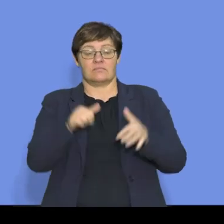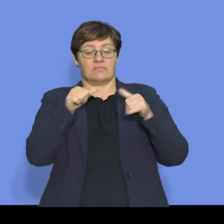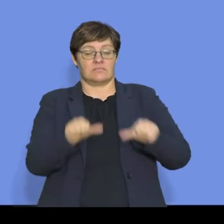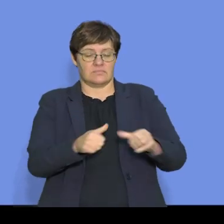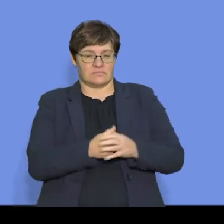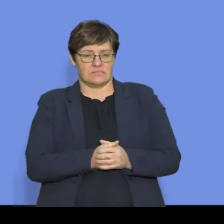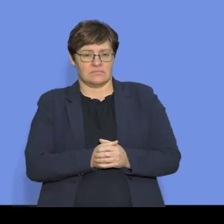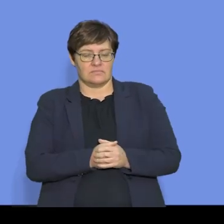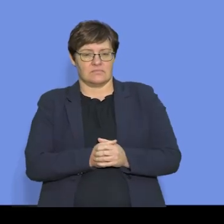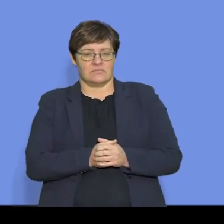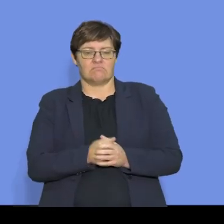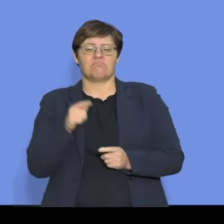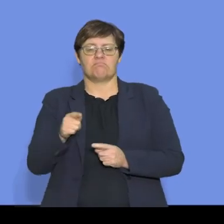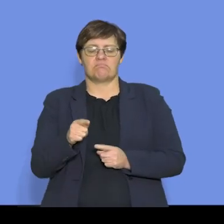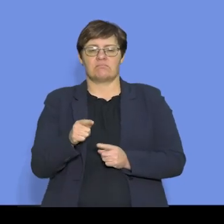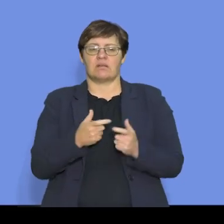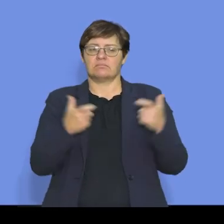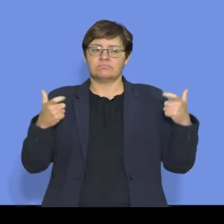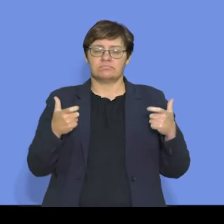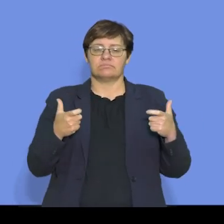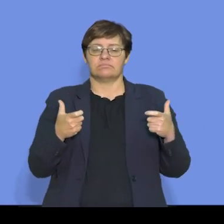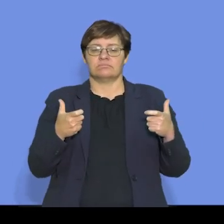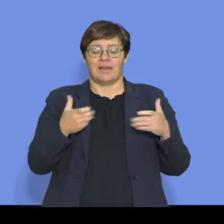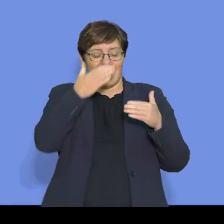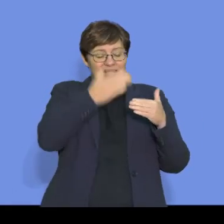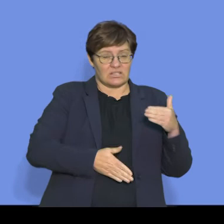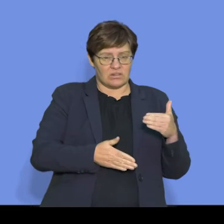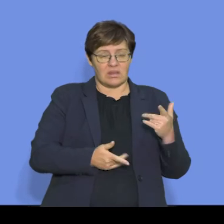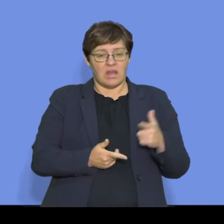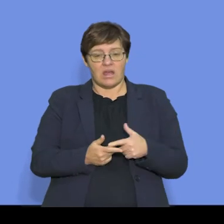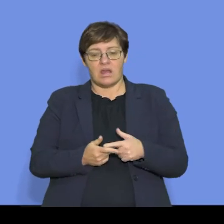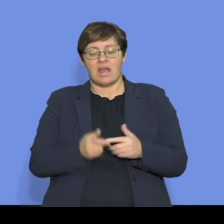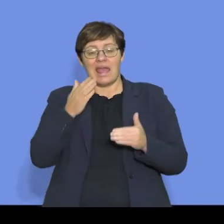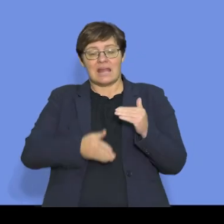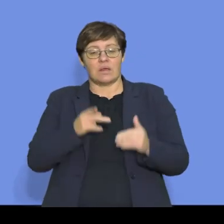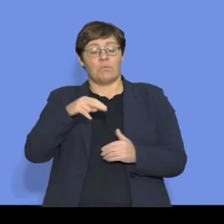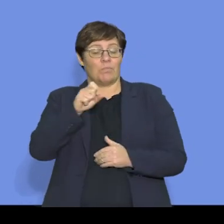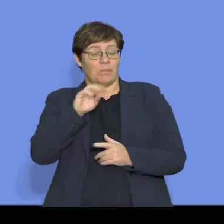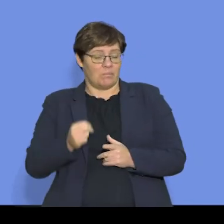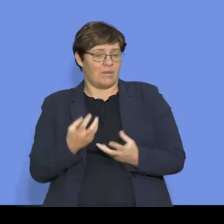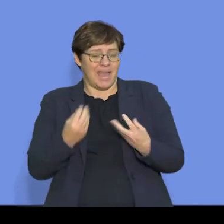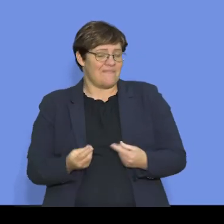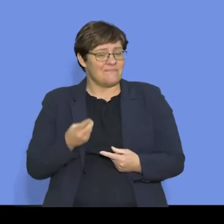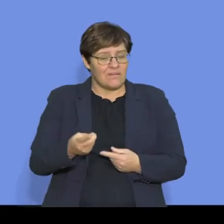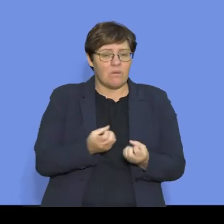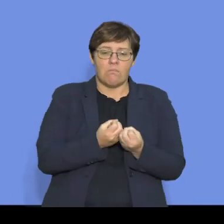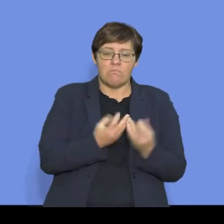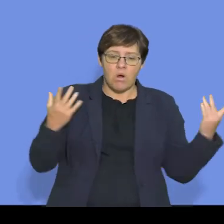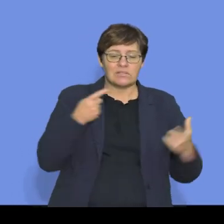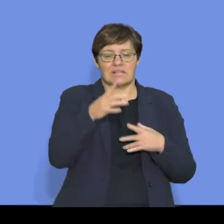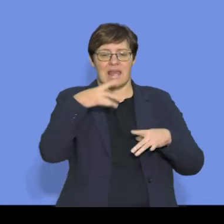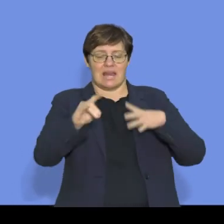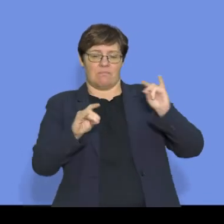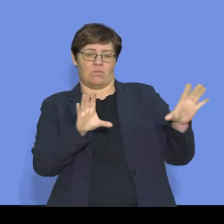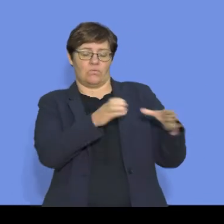Next, what effect did the mass extinction at the end of the Permian have on most of